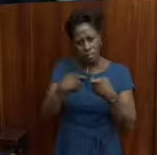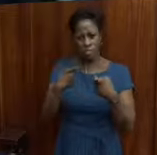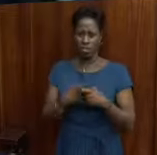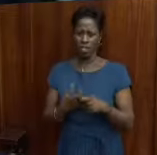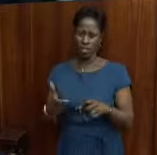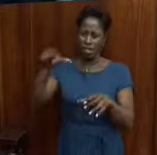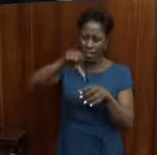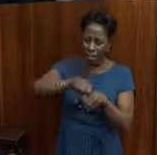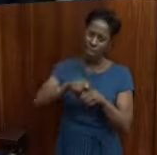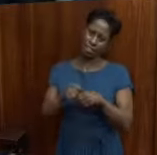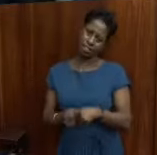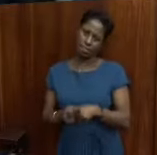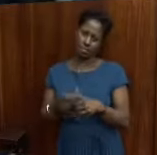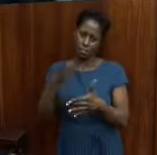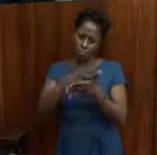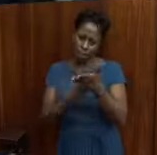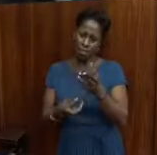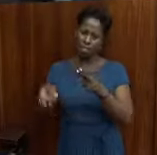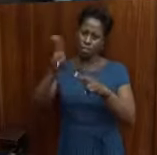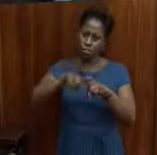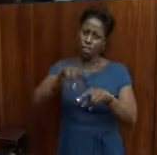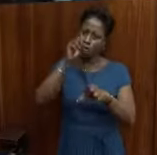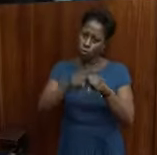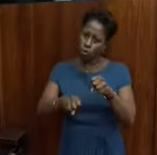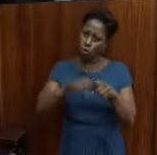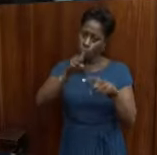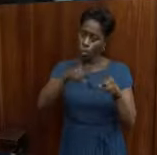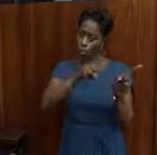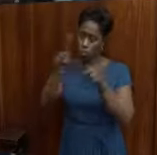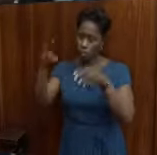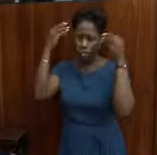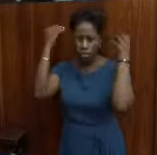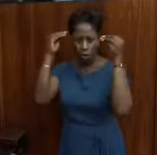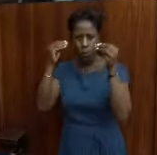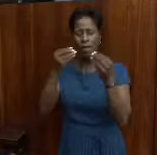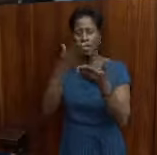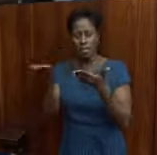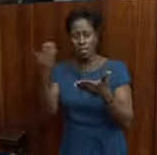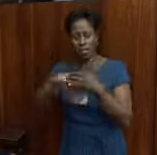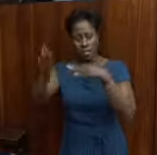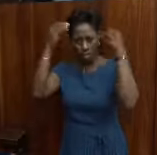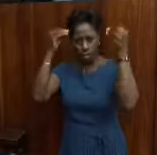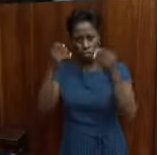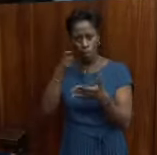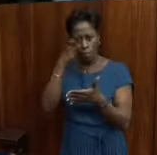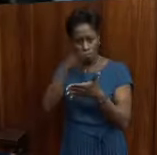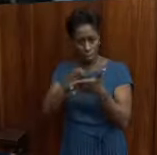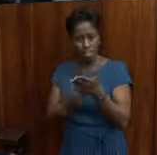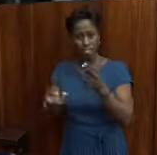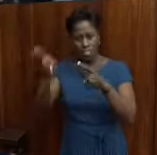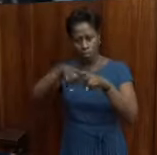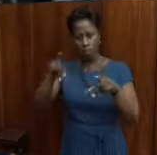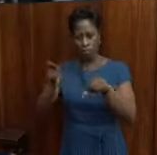construction materials. Mr. Speaker, in this financial year, to enable evidence-based decisions